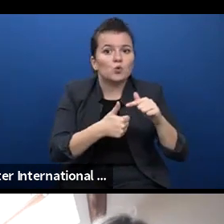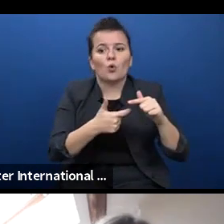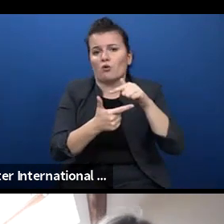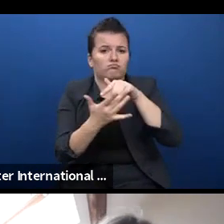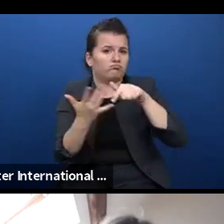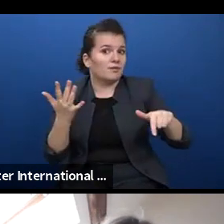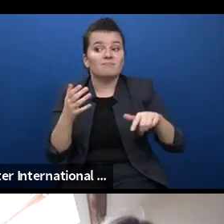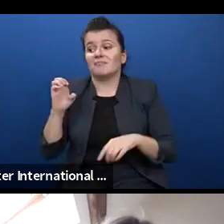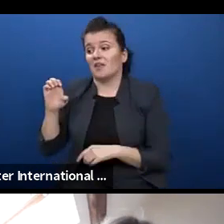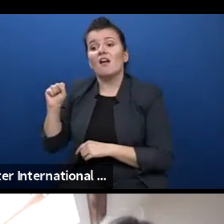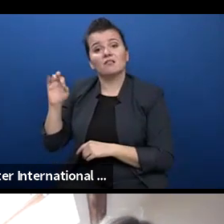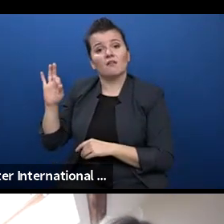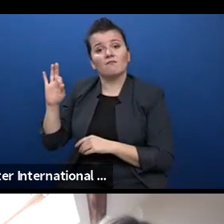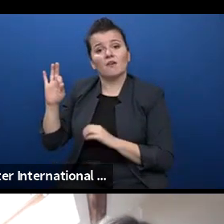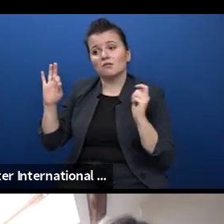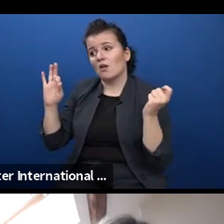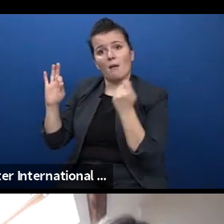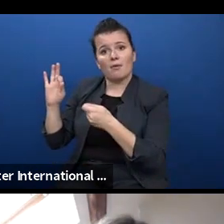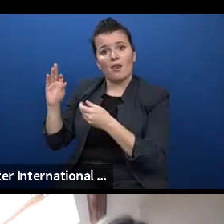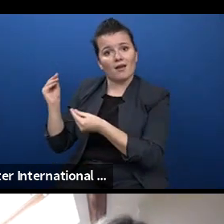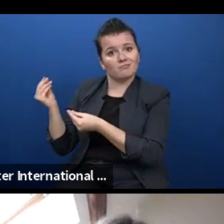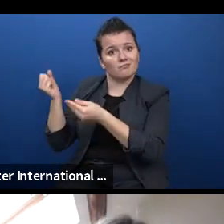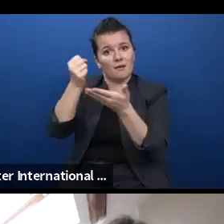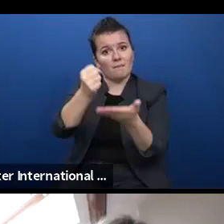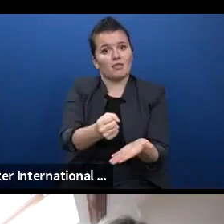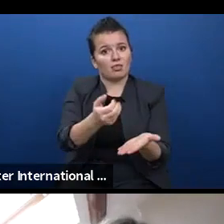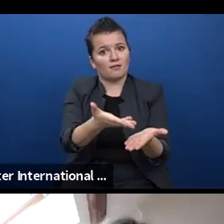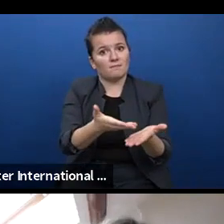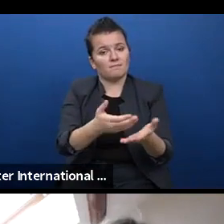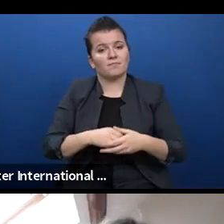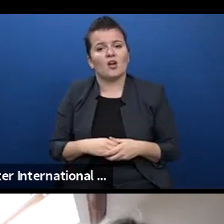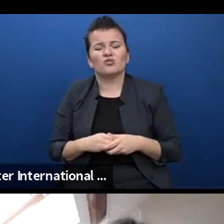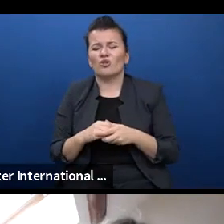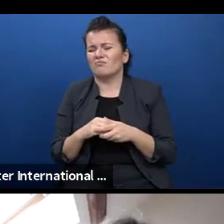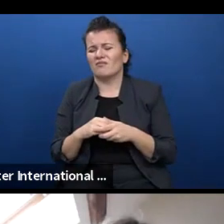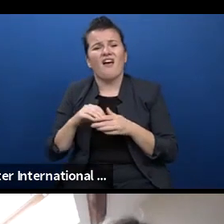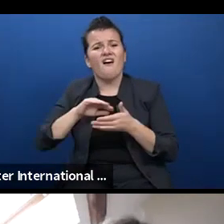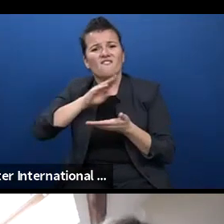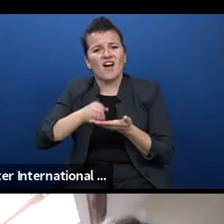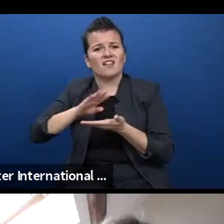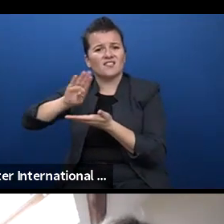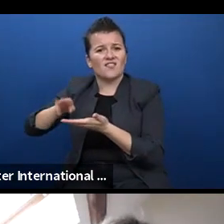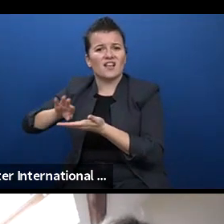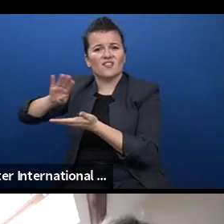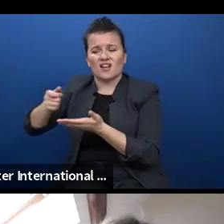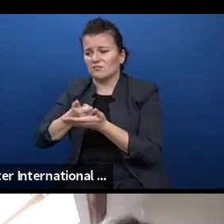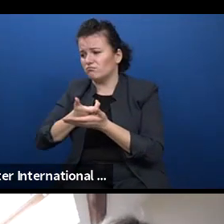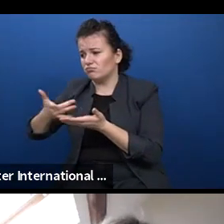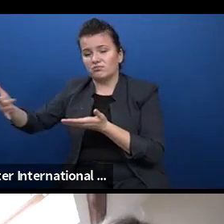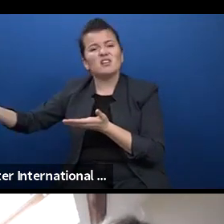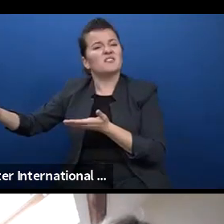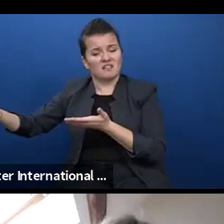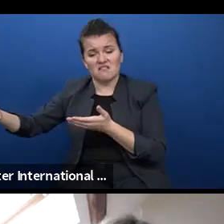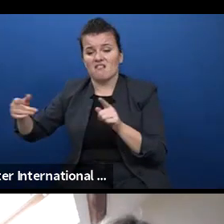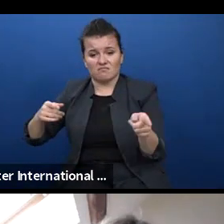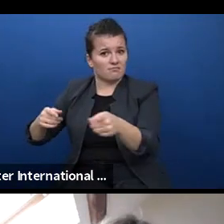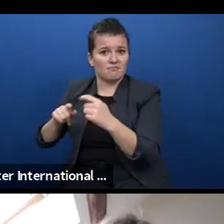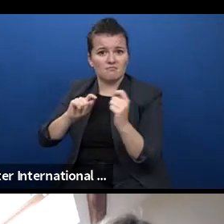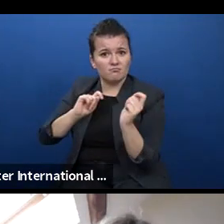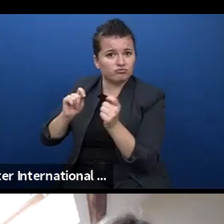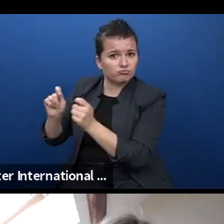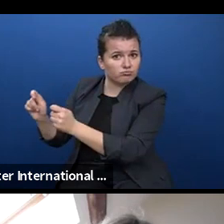ESF. So with all the funds that we have, here's my message to everybody who's